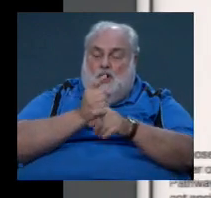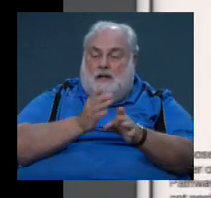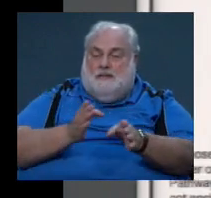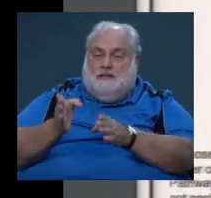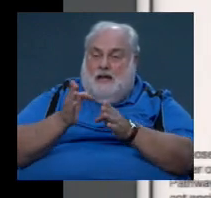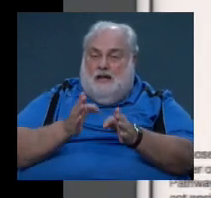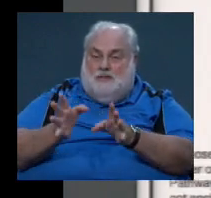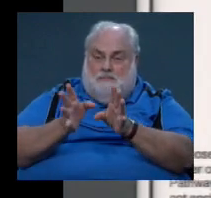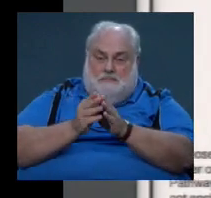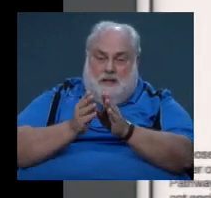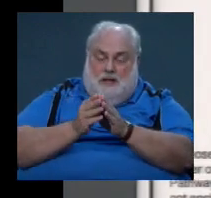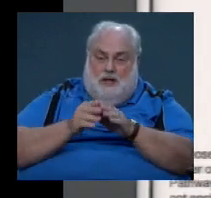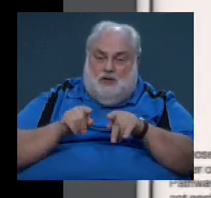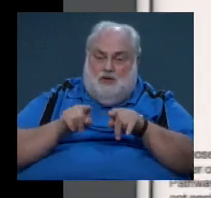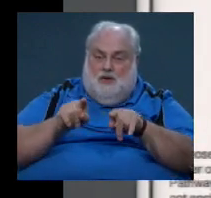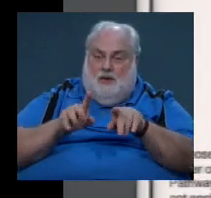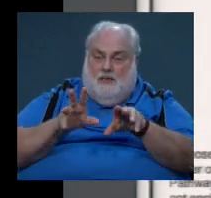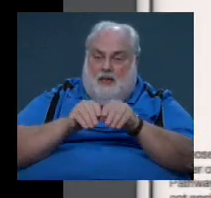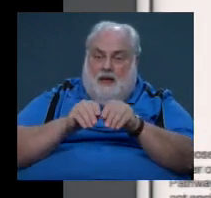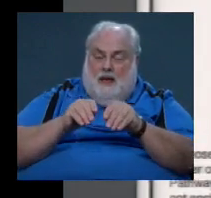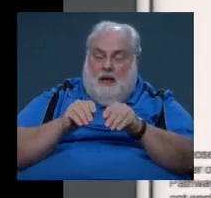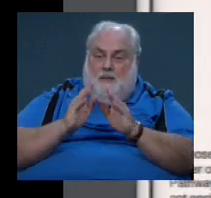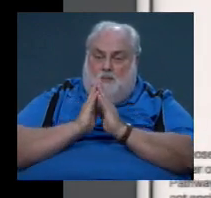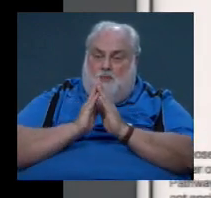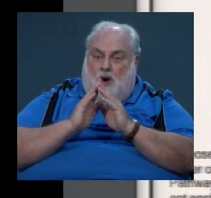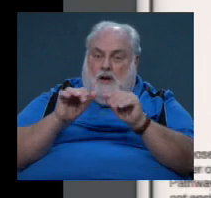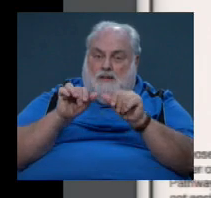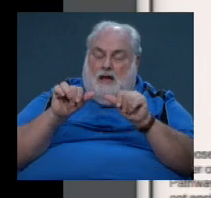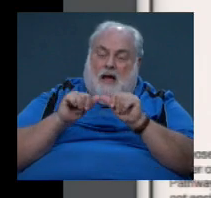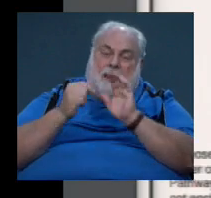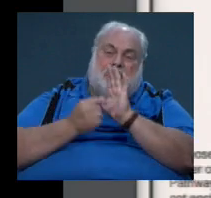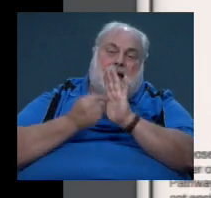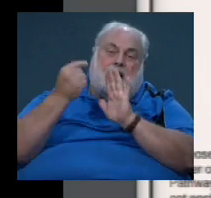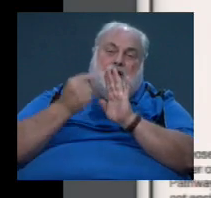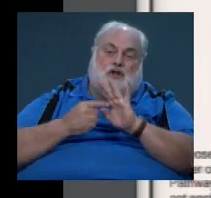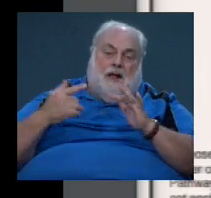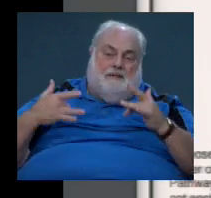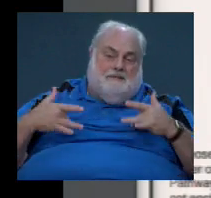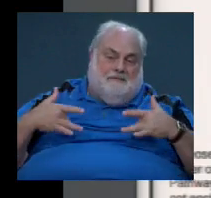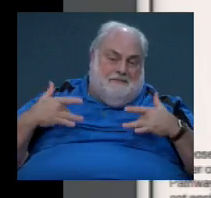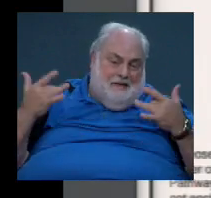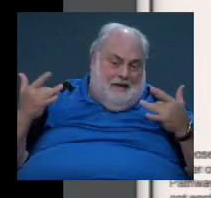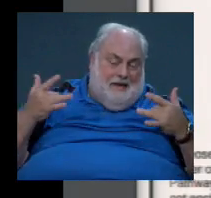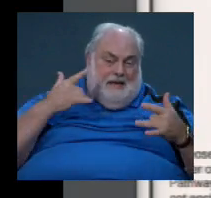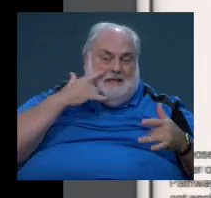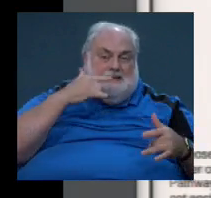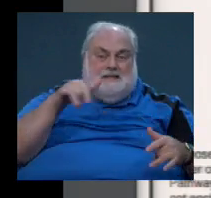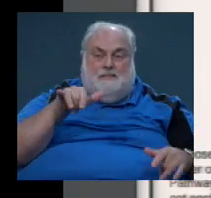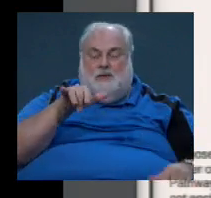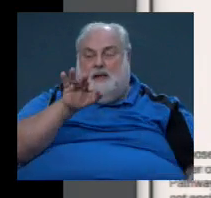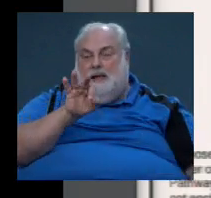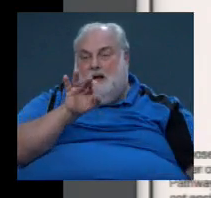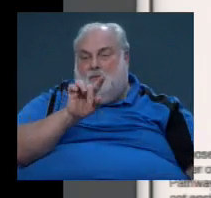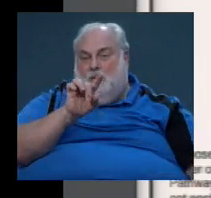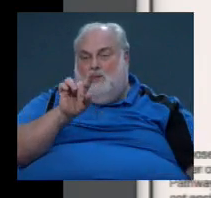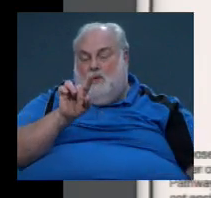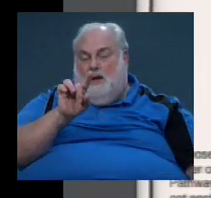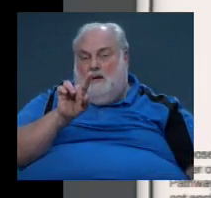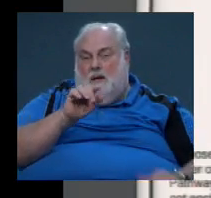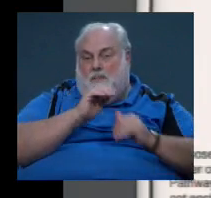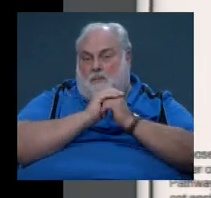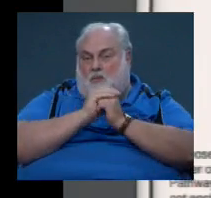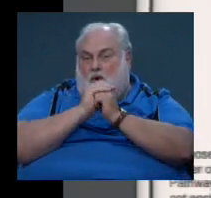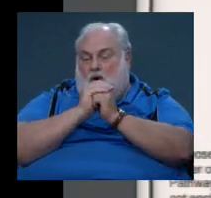services held at the Prayer Garden site. There may be an occasional event at the site similar to the 9/11 memorial event held this